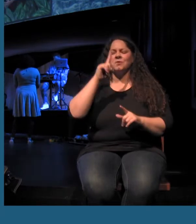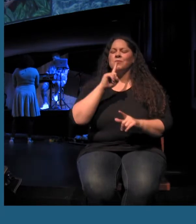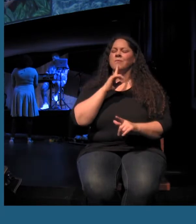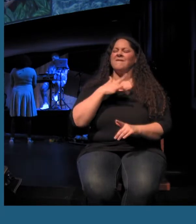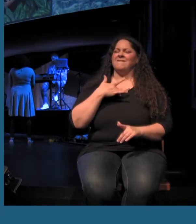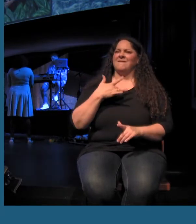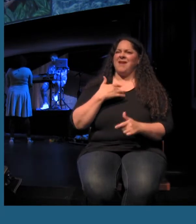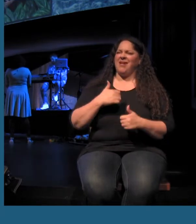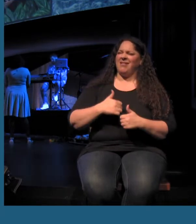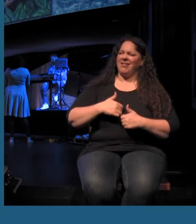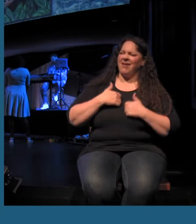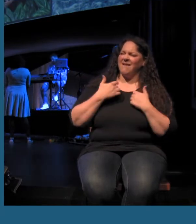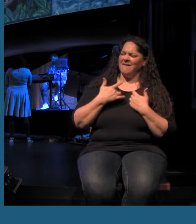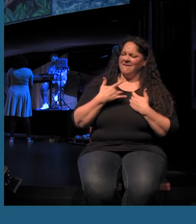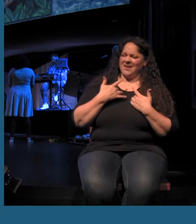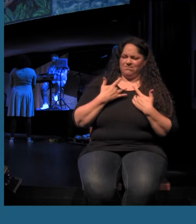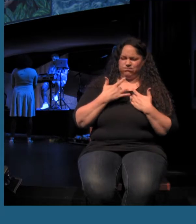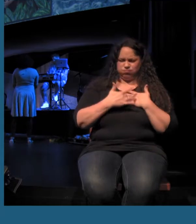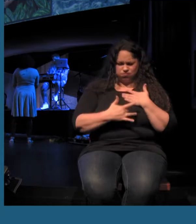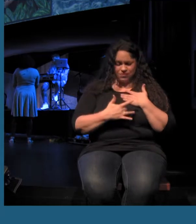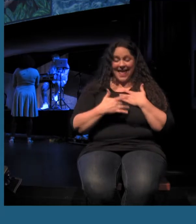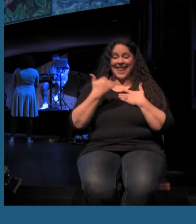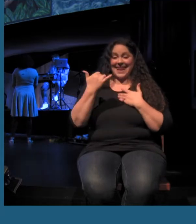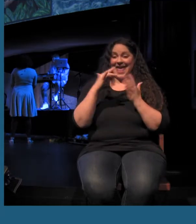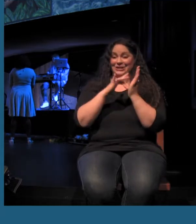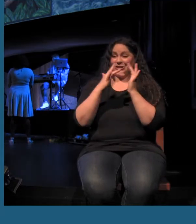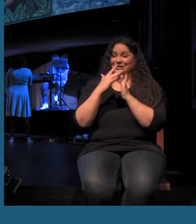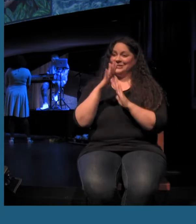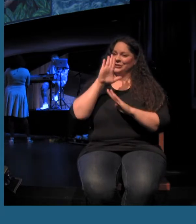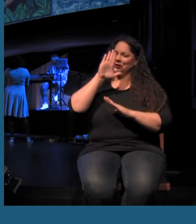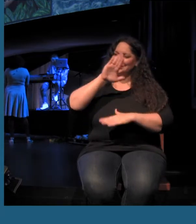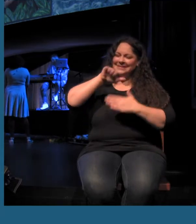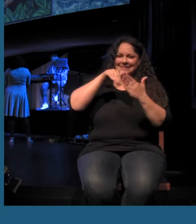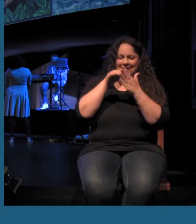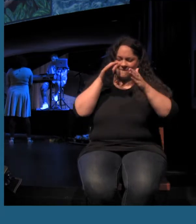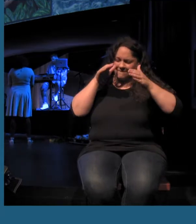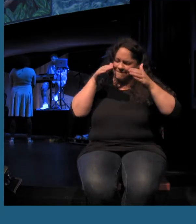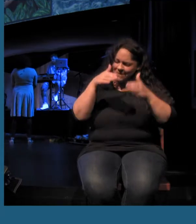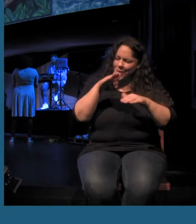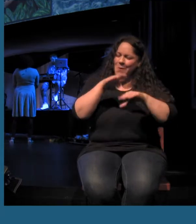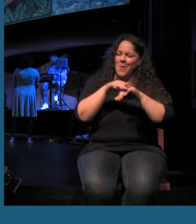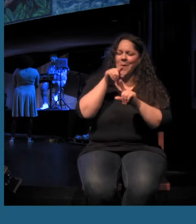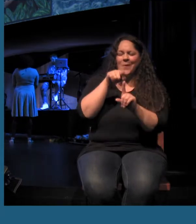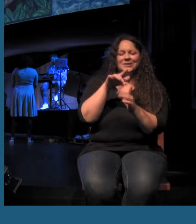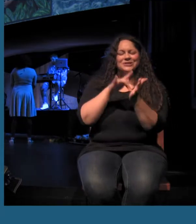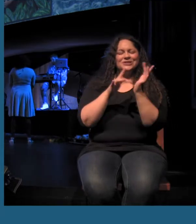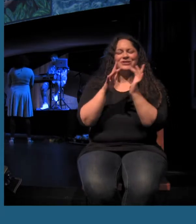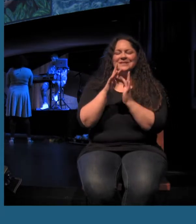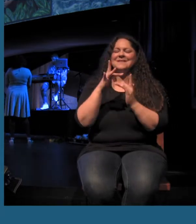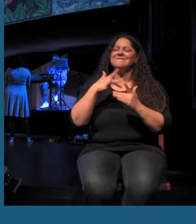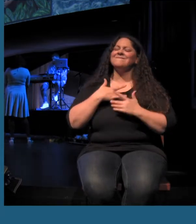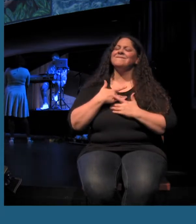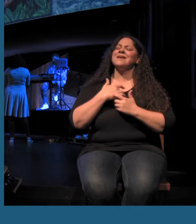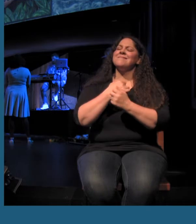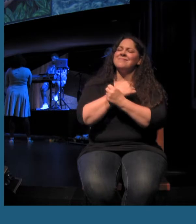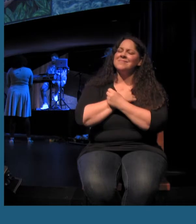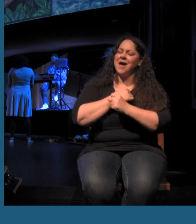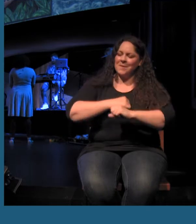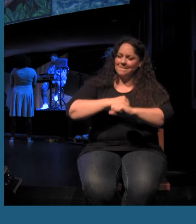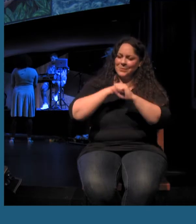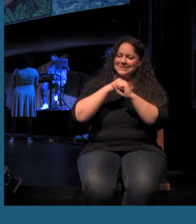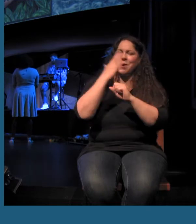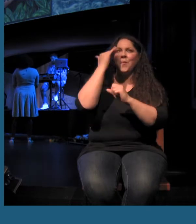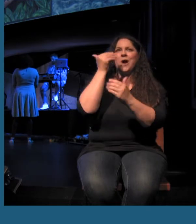empty. Now, with Jesus at the center, her life is full. She feels loved and protected because she is